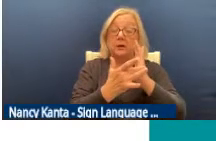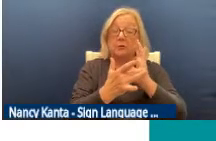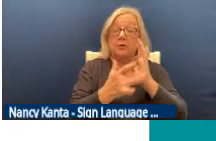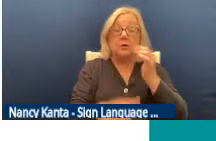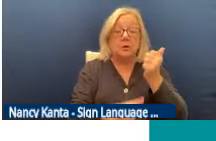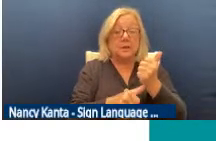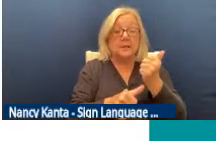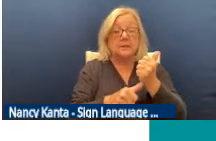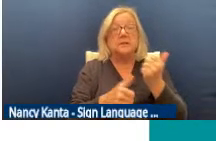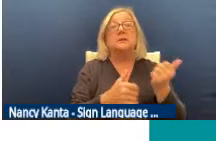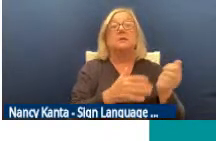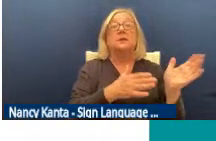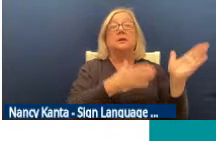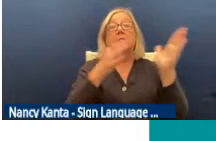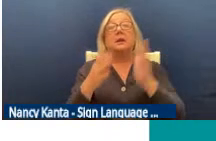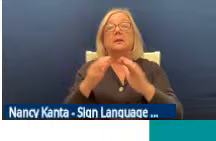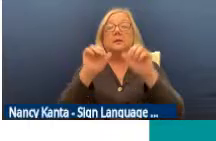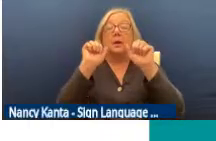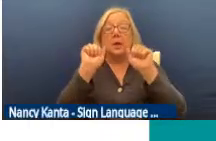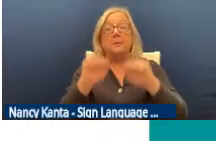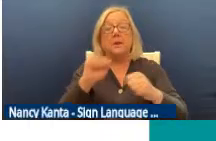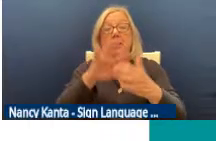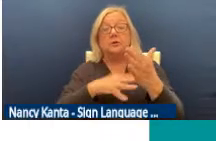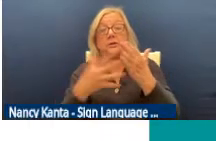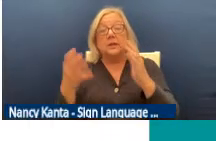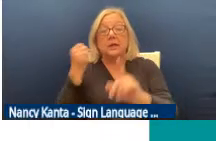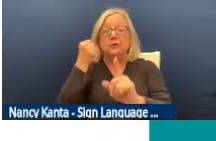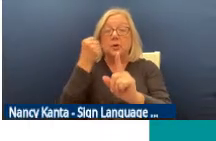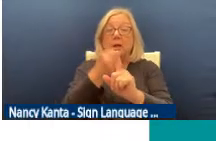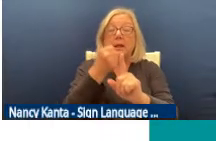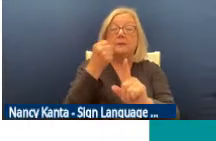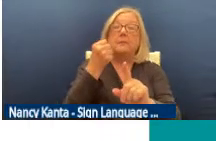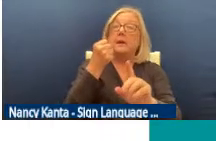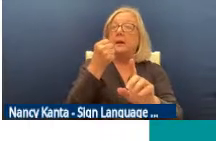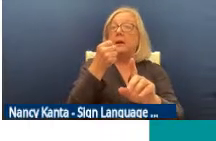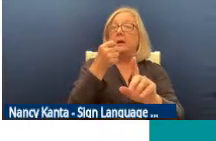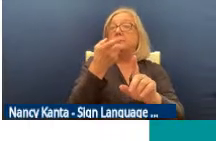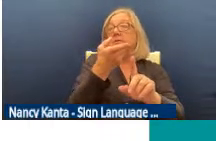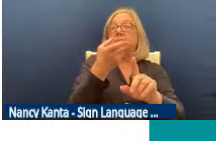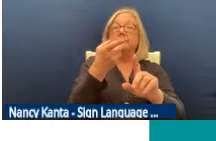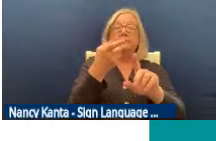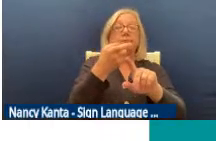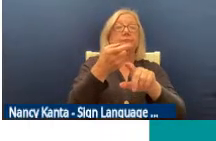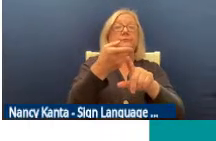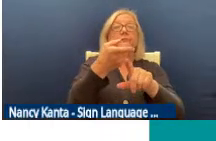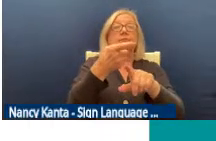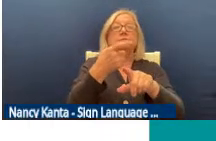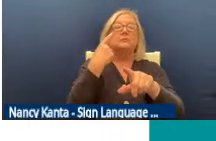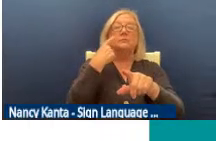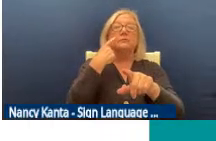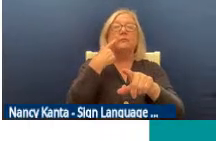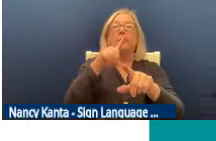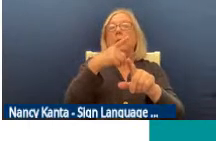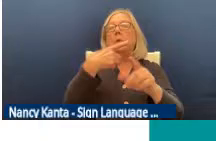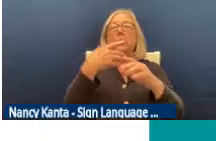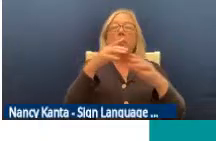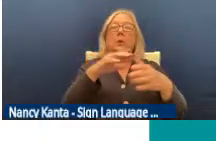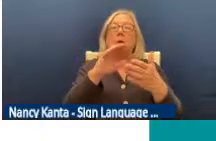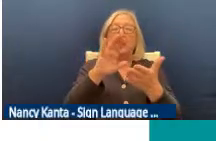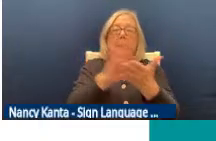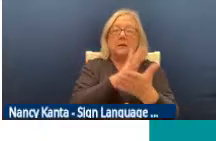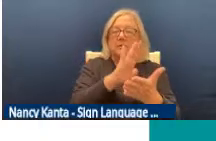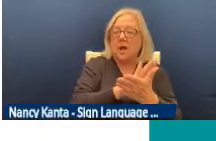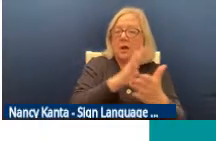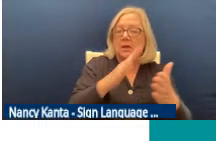potential schedule impacts from completing some of these environmental documents, things like that. But